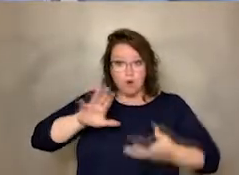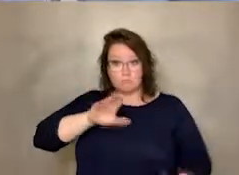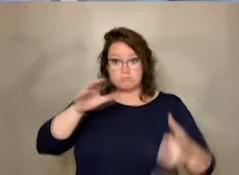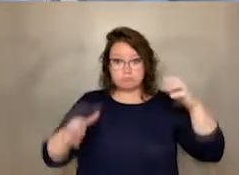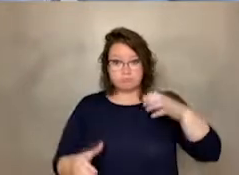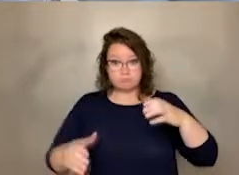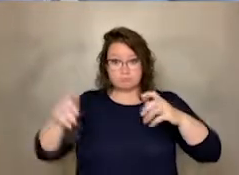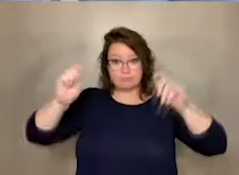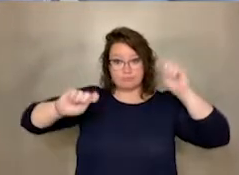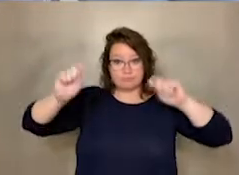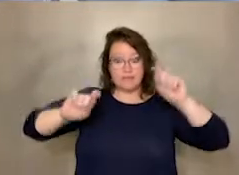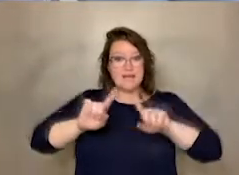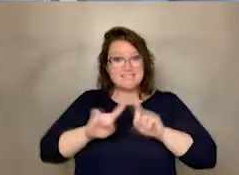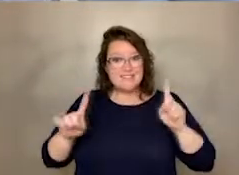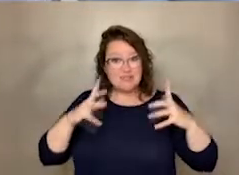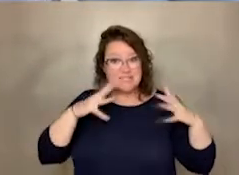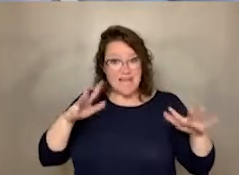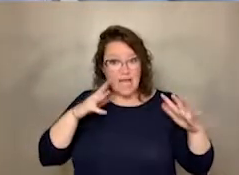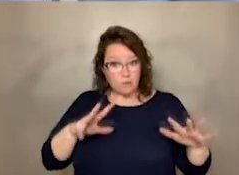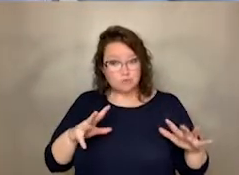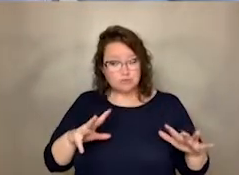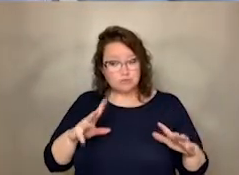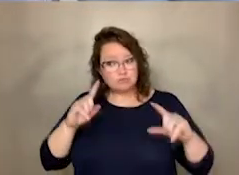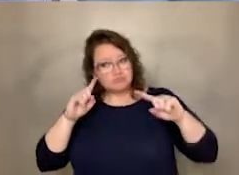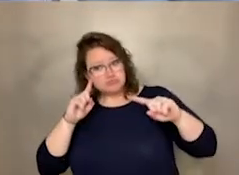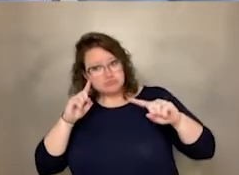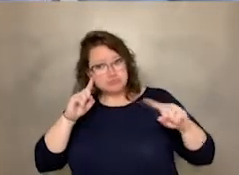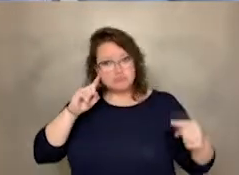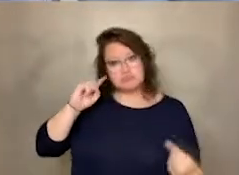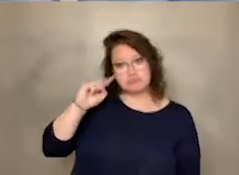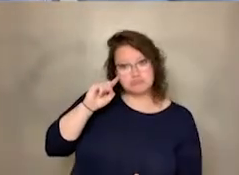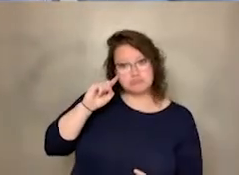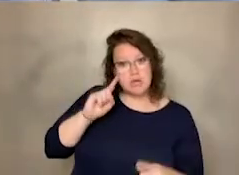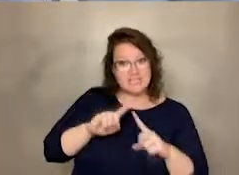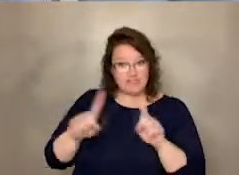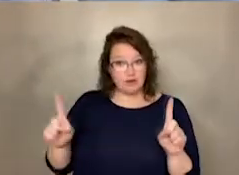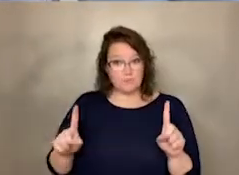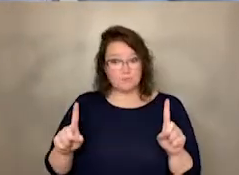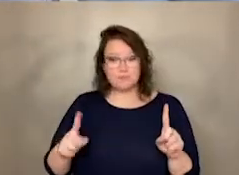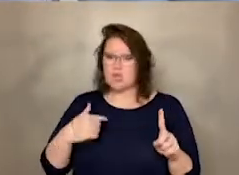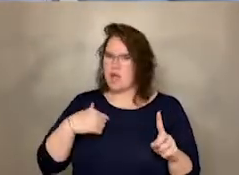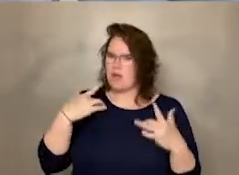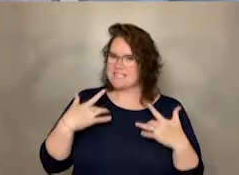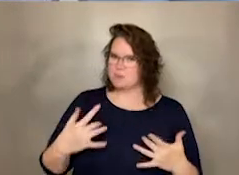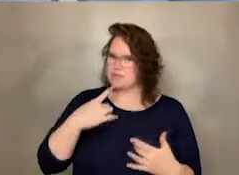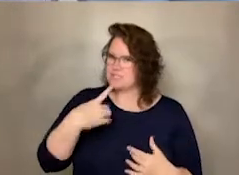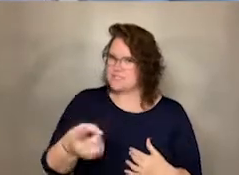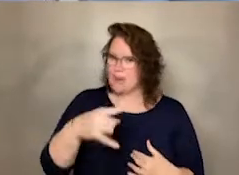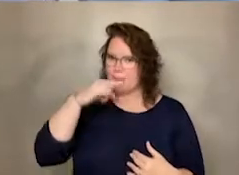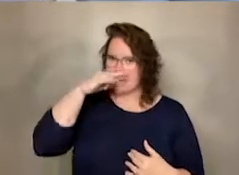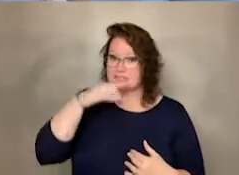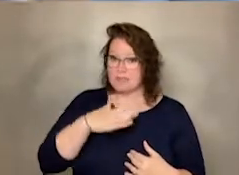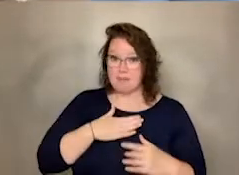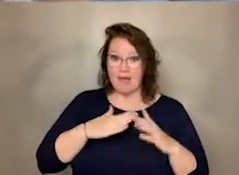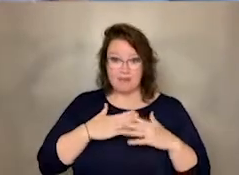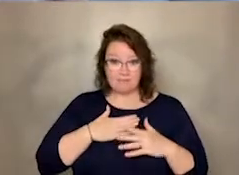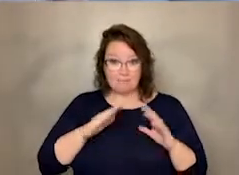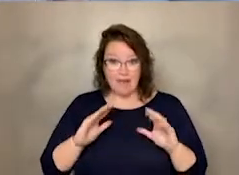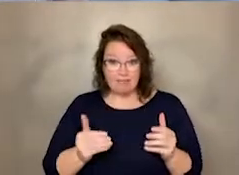top, because it's going to make different sounds. So that's usually what I tell the kids in my class. Sometimes